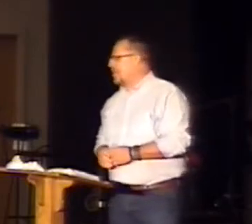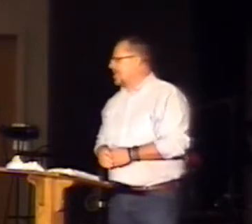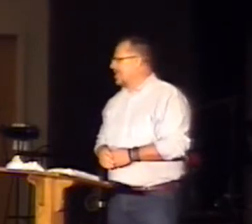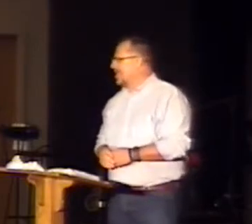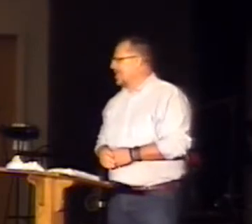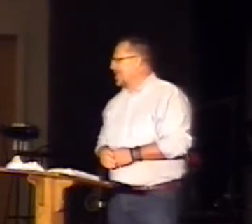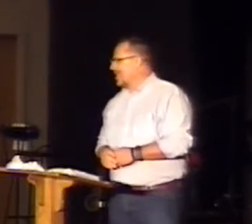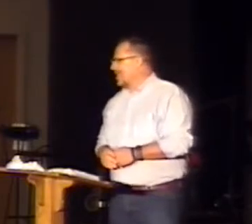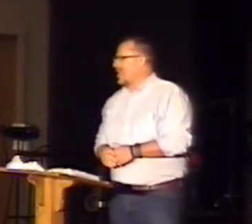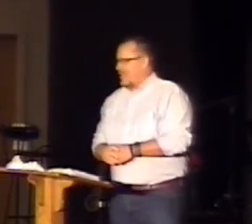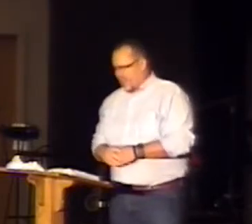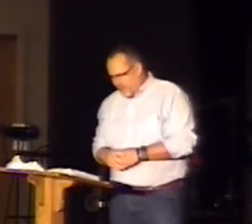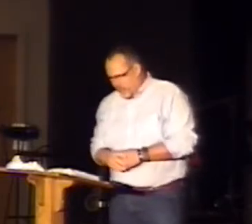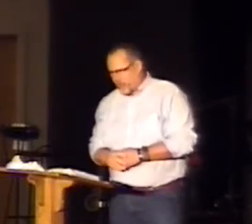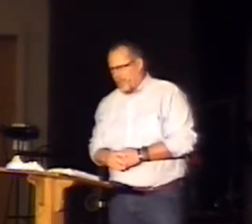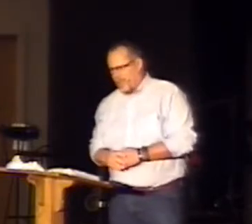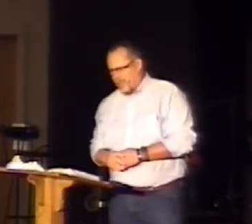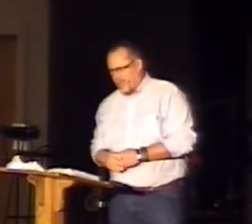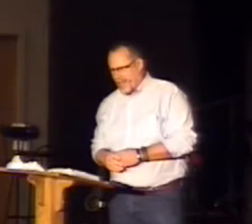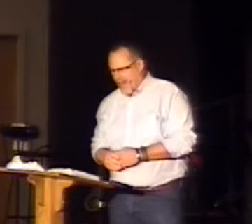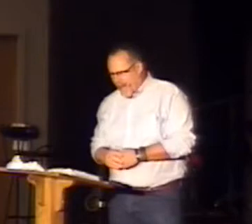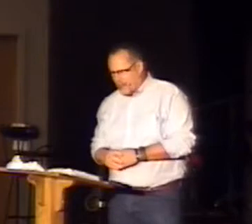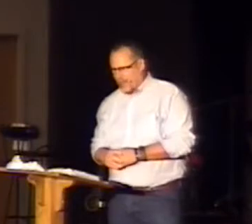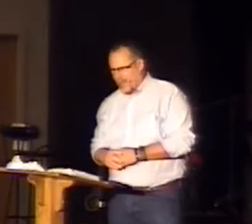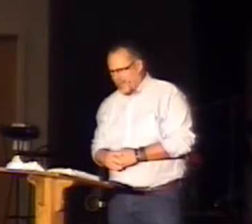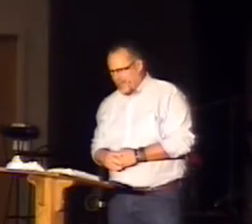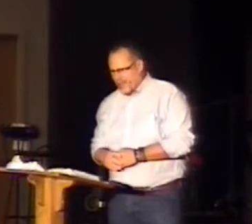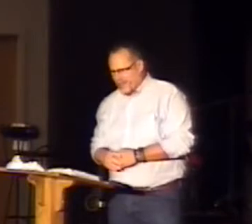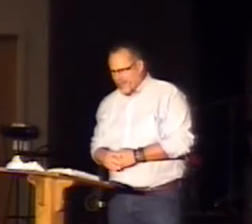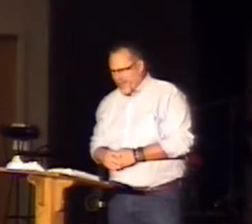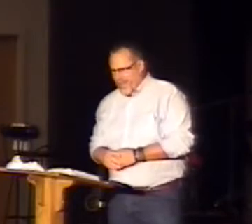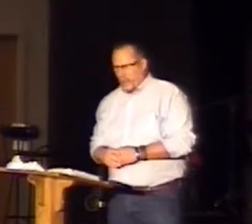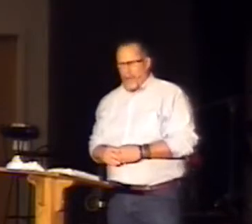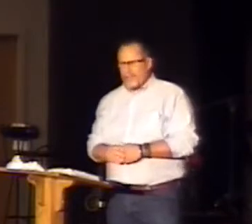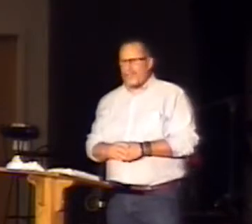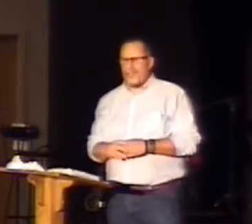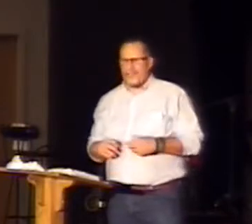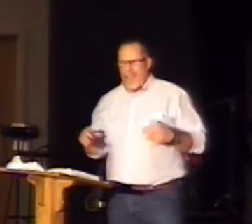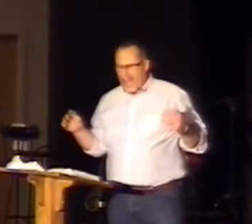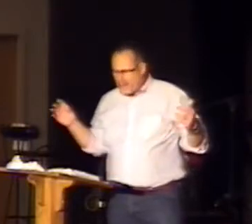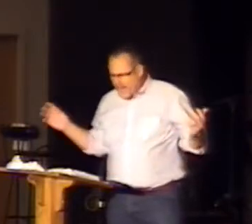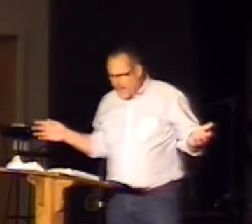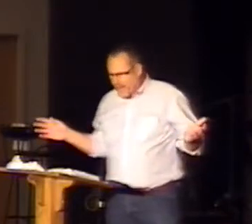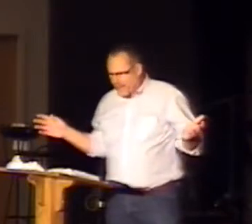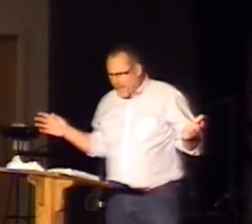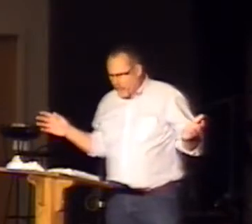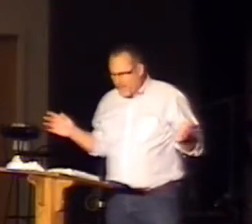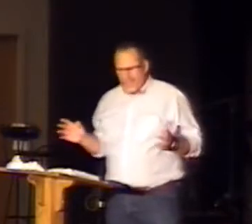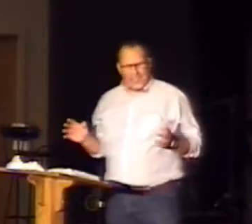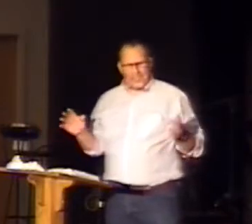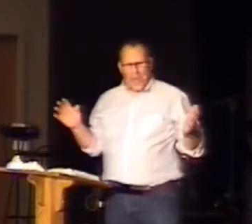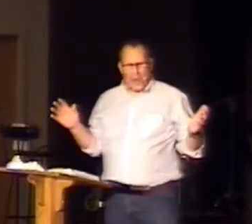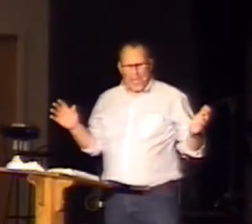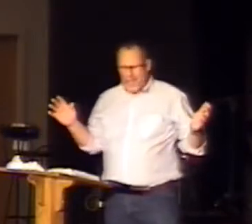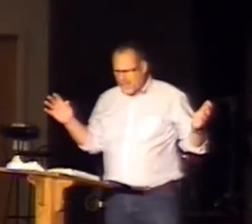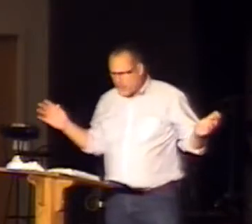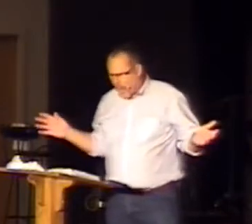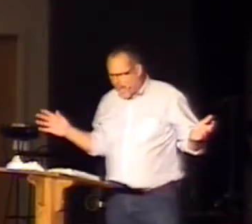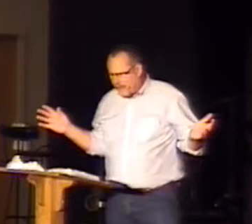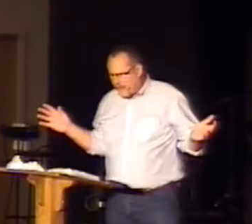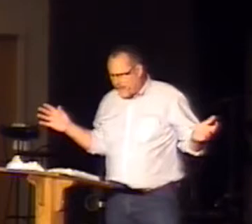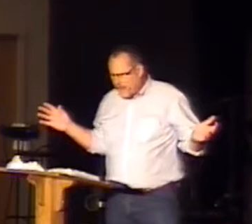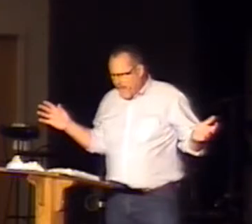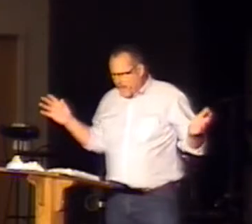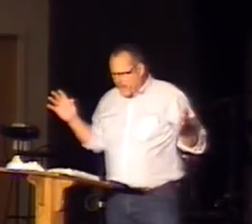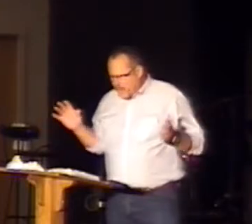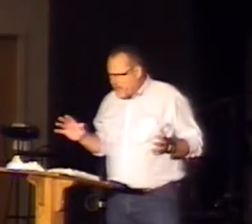up? You would, and I would. It wasn't just Adam and Eve. It wasn't just Noah and his